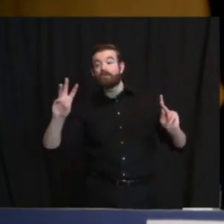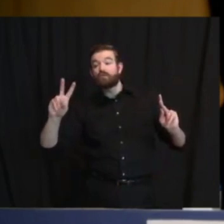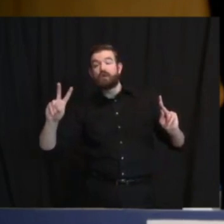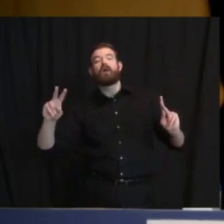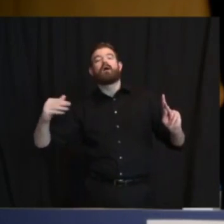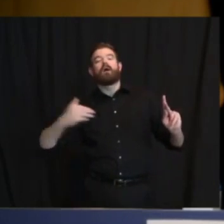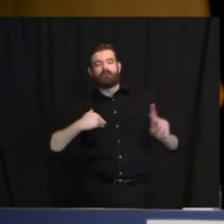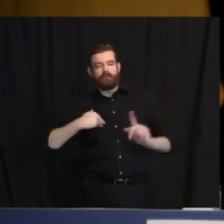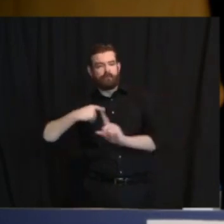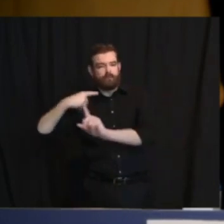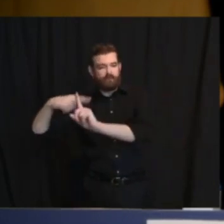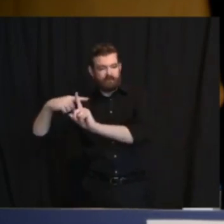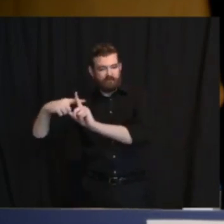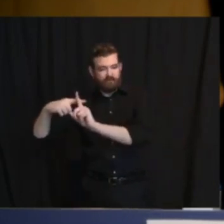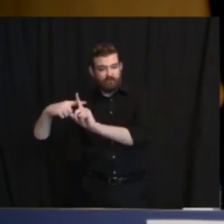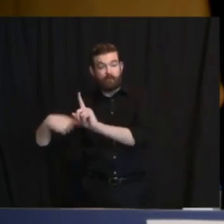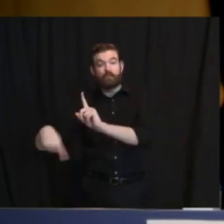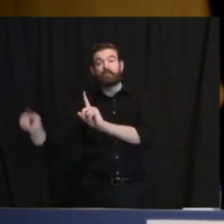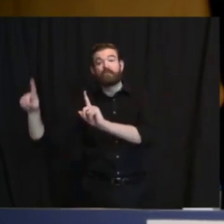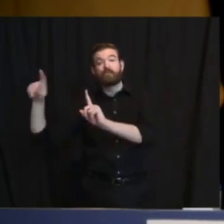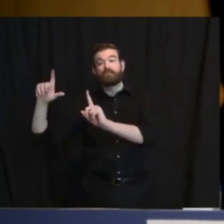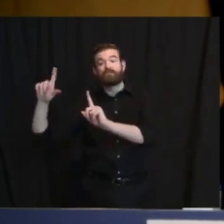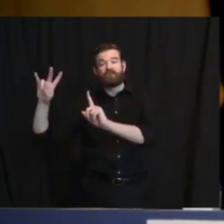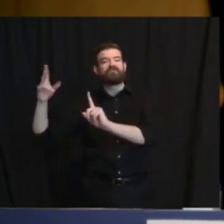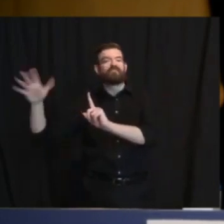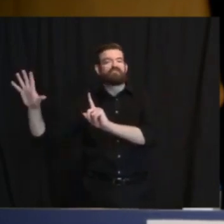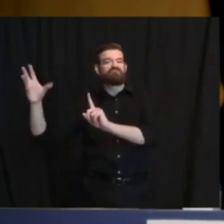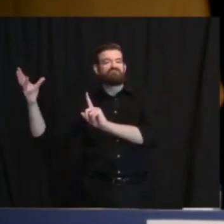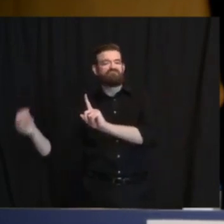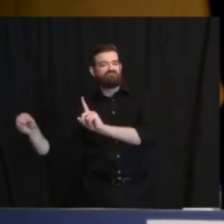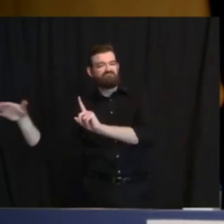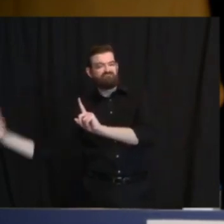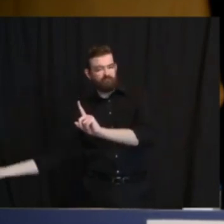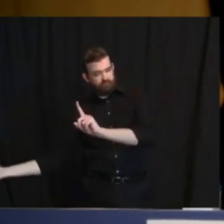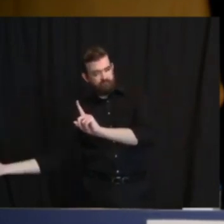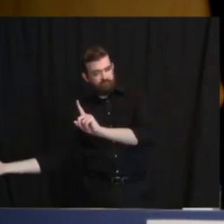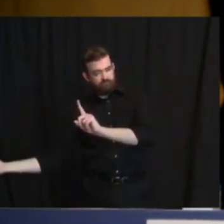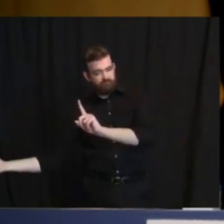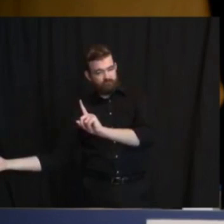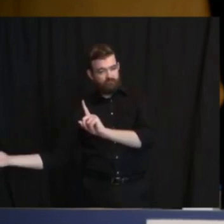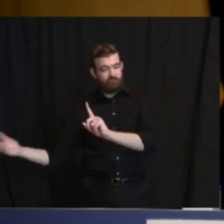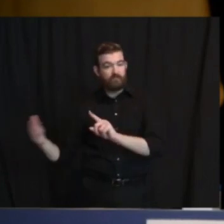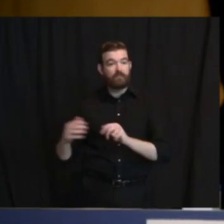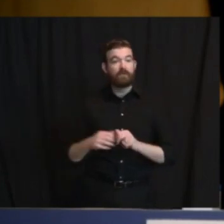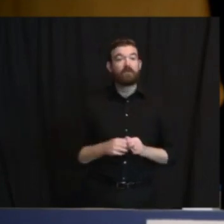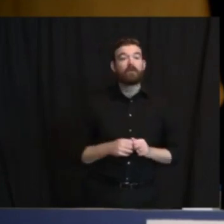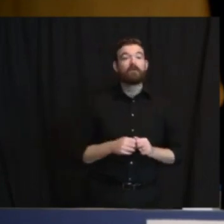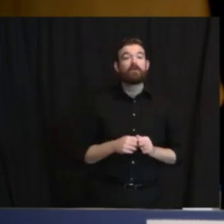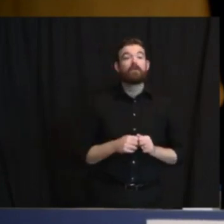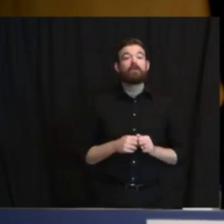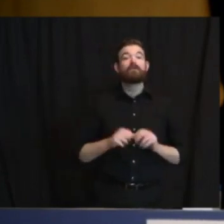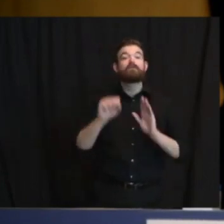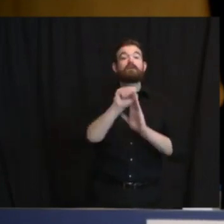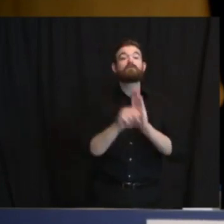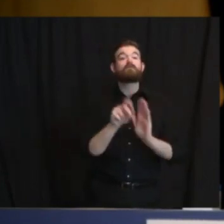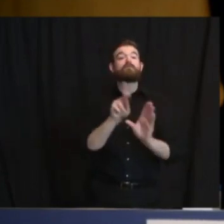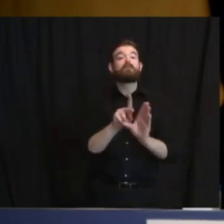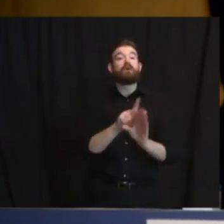127 deaths, unchanged from yesterday. At our state psychiatric hospitals, with a census